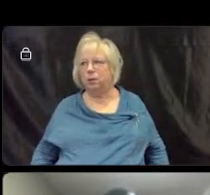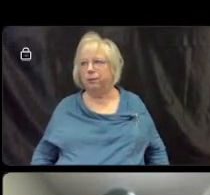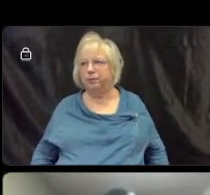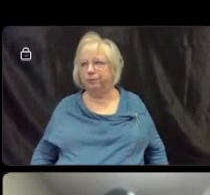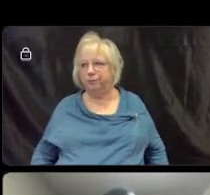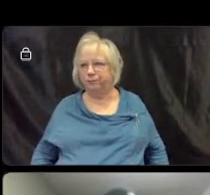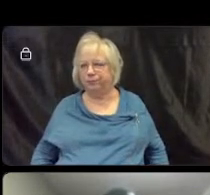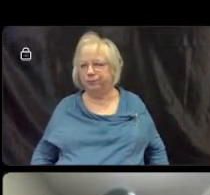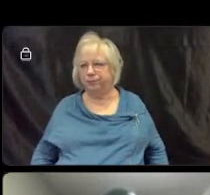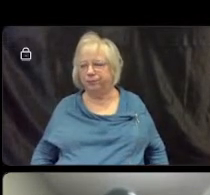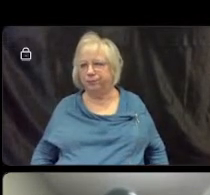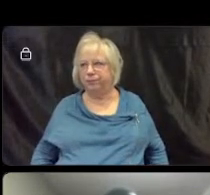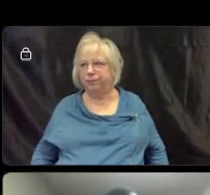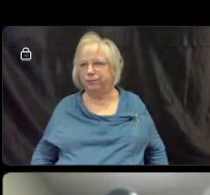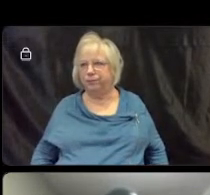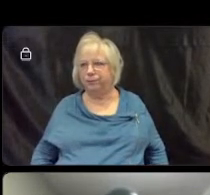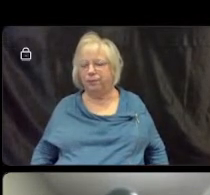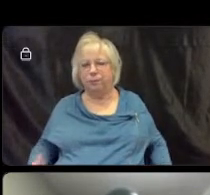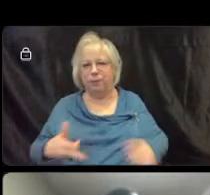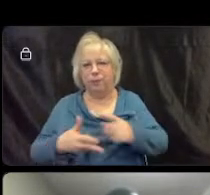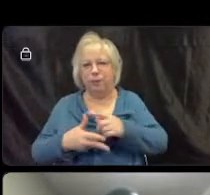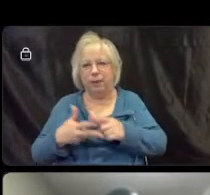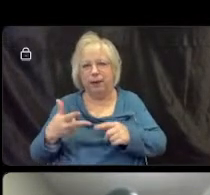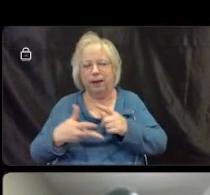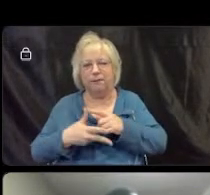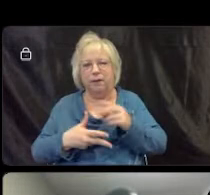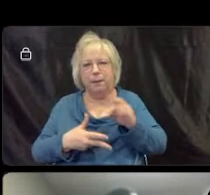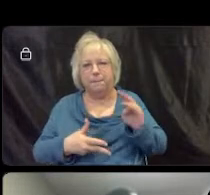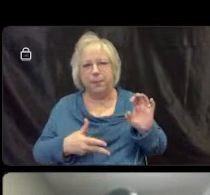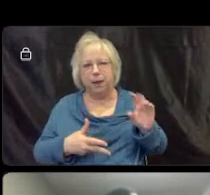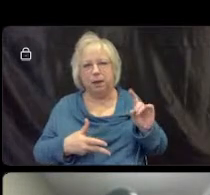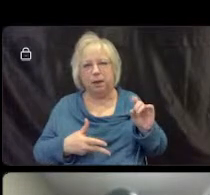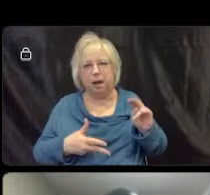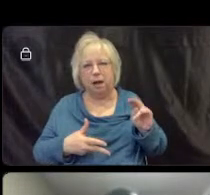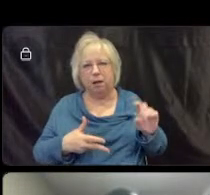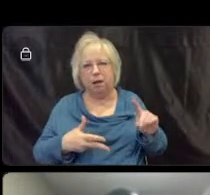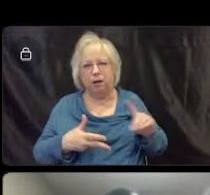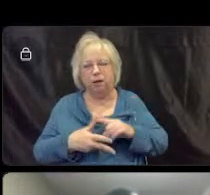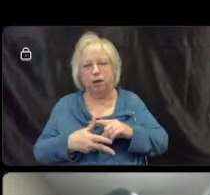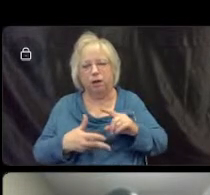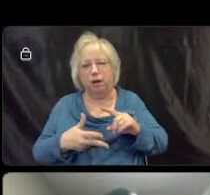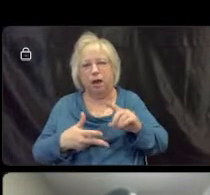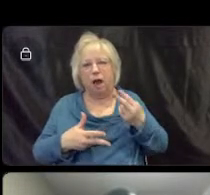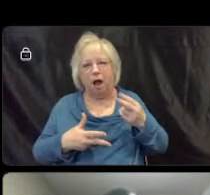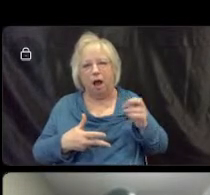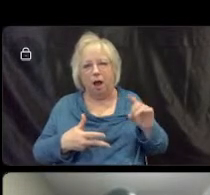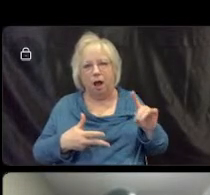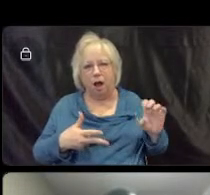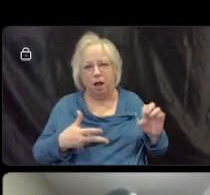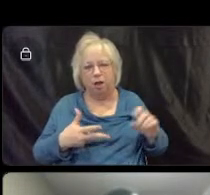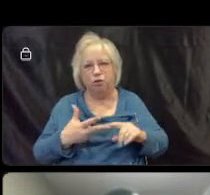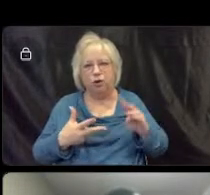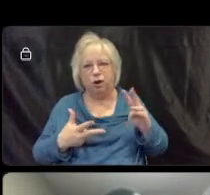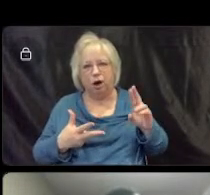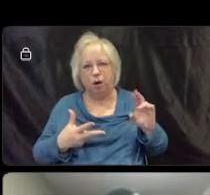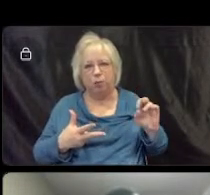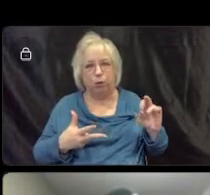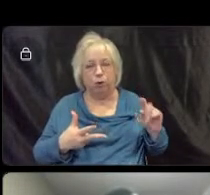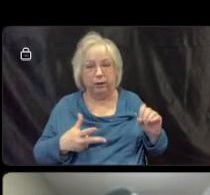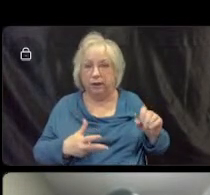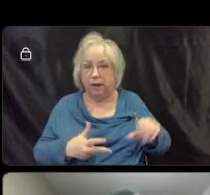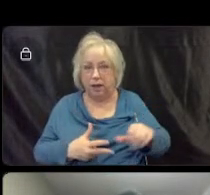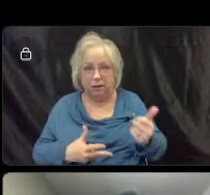Okay, Kat Hodge, Commissioner McDonald, Commissioner Brooks. Are there any other